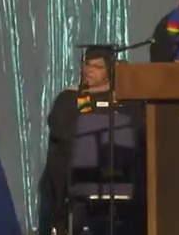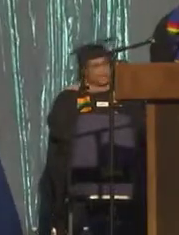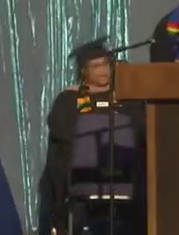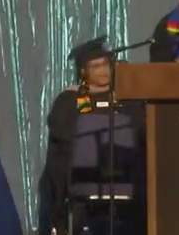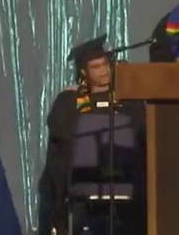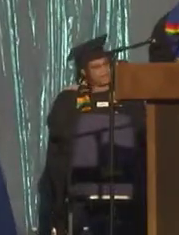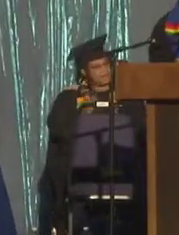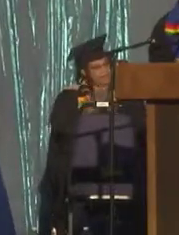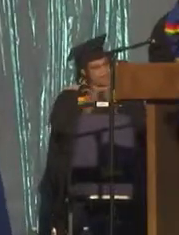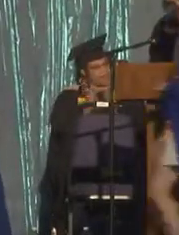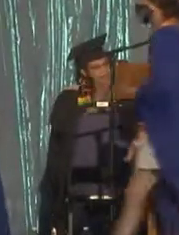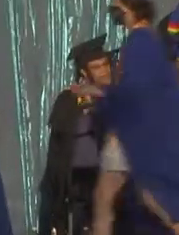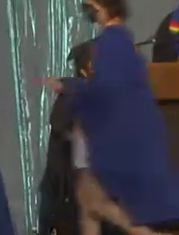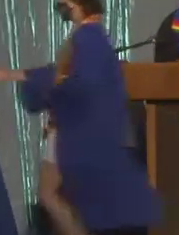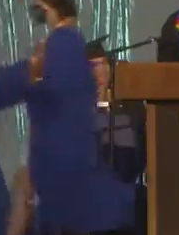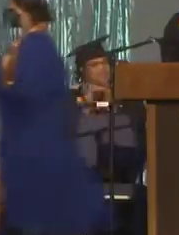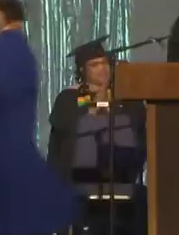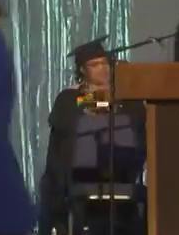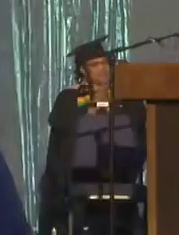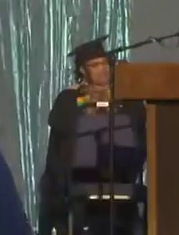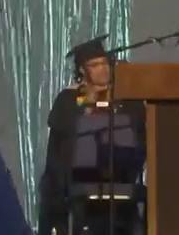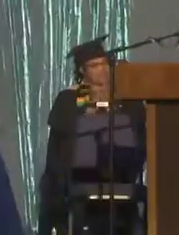Courtney Beyer, with honors.